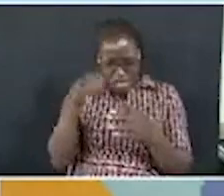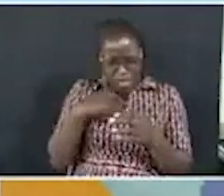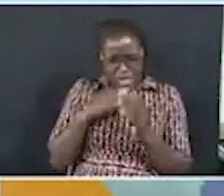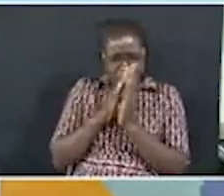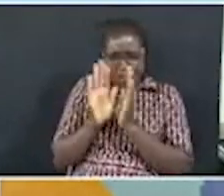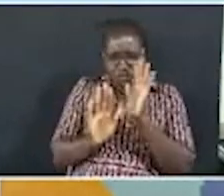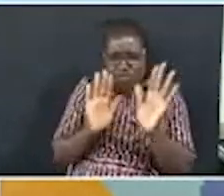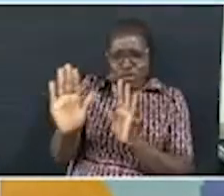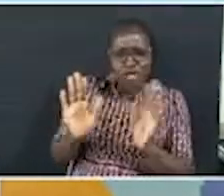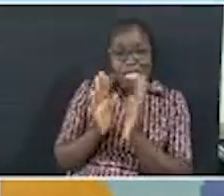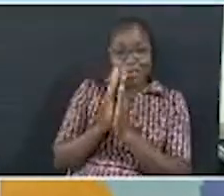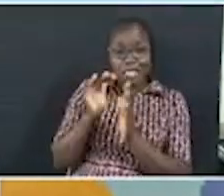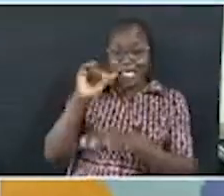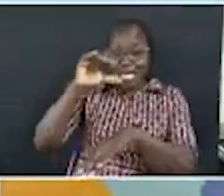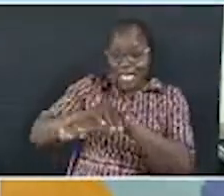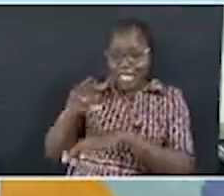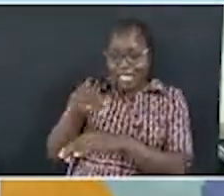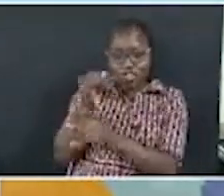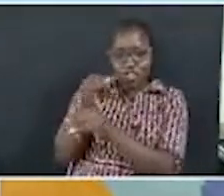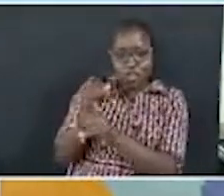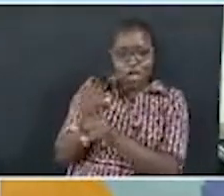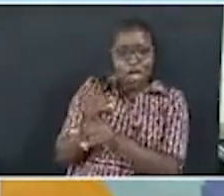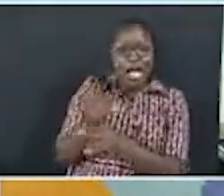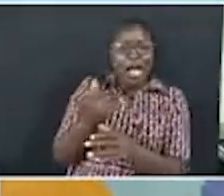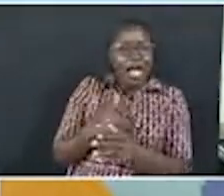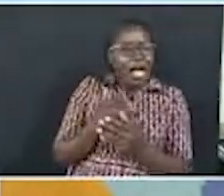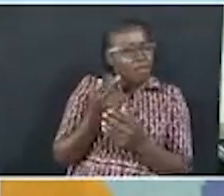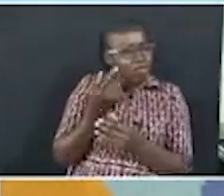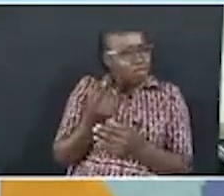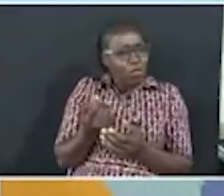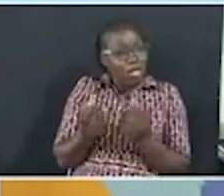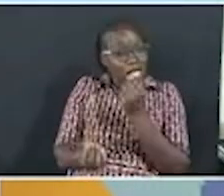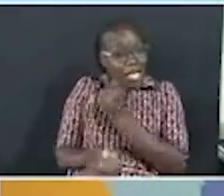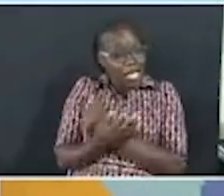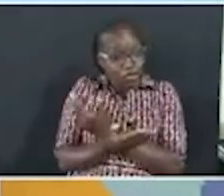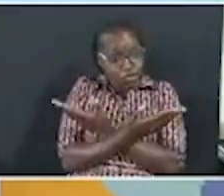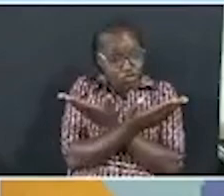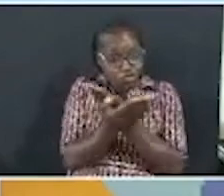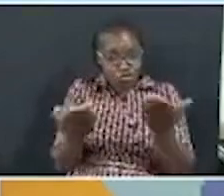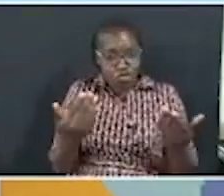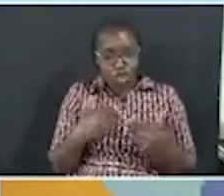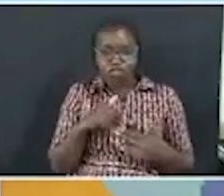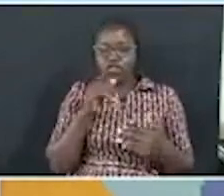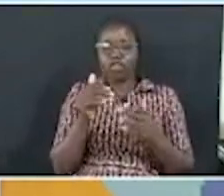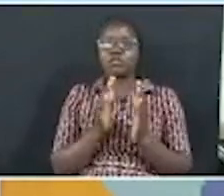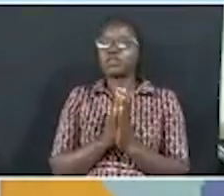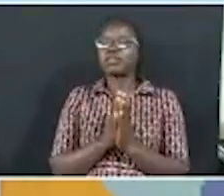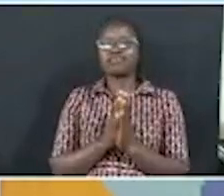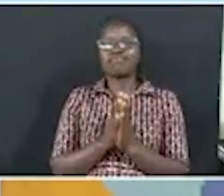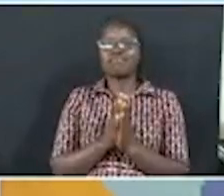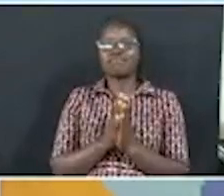prayers. I pray that I get this job. I have small advice for you. Don't pray